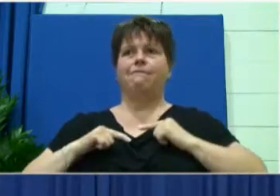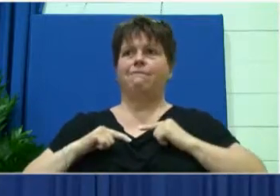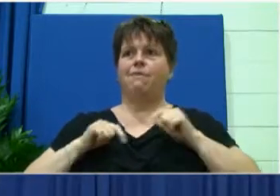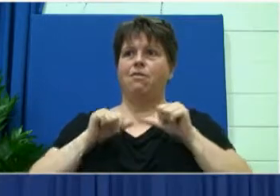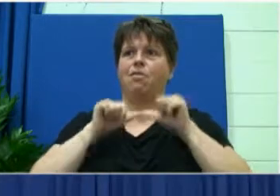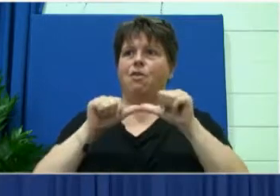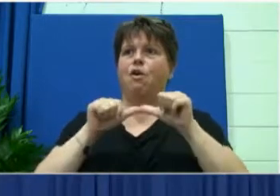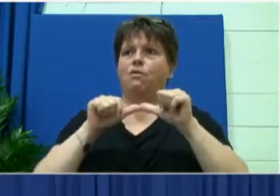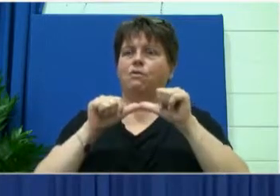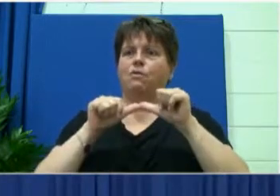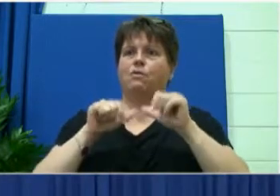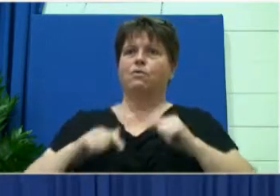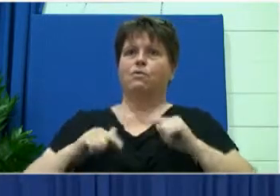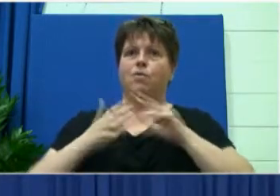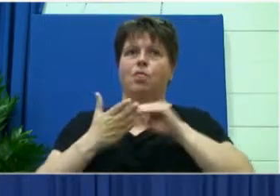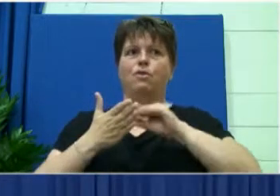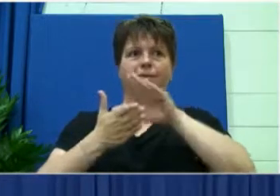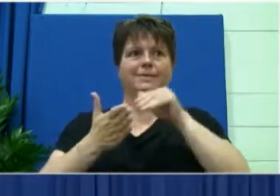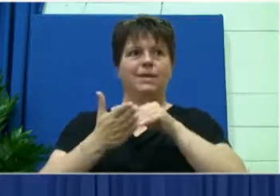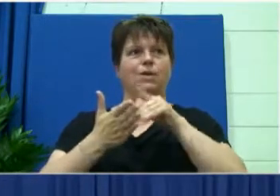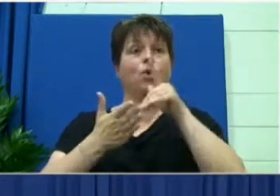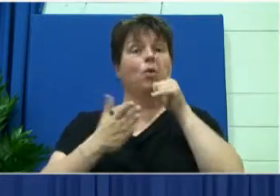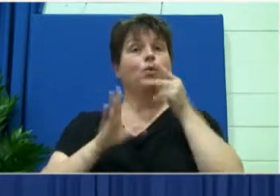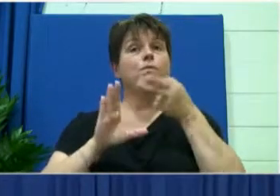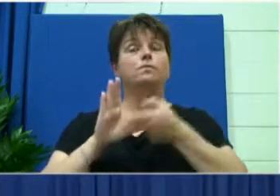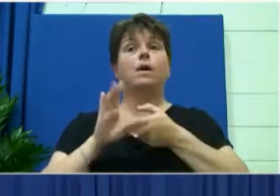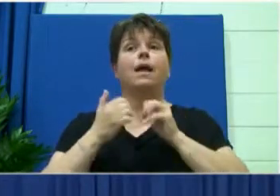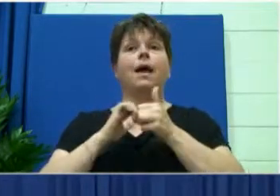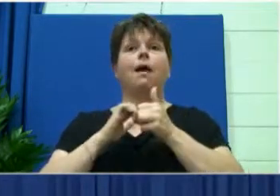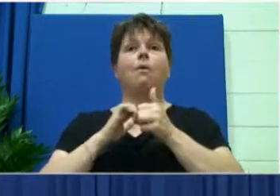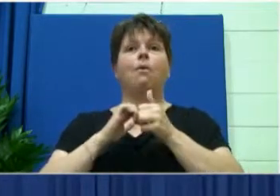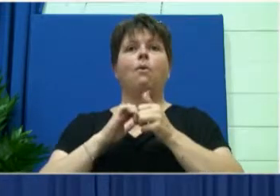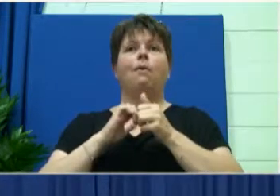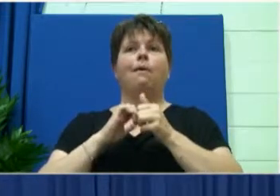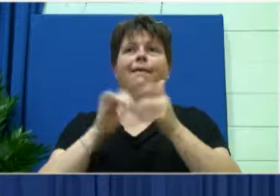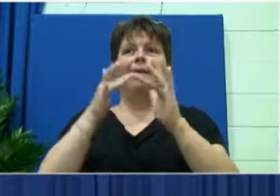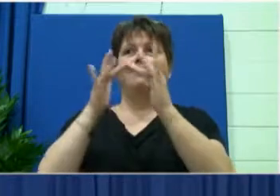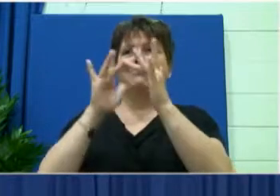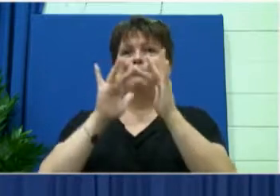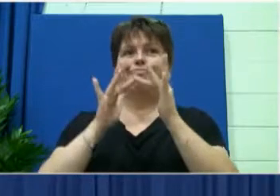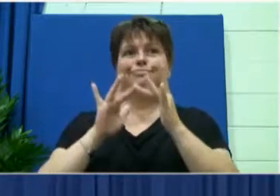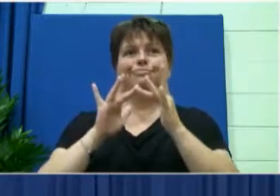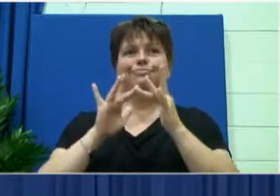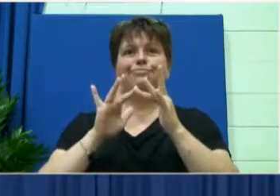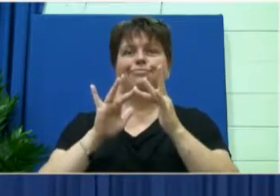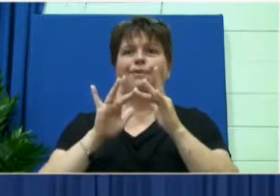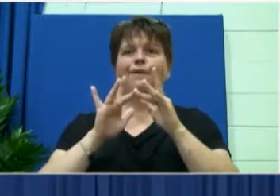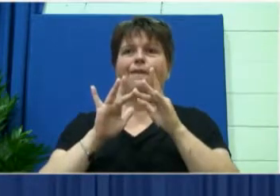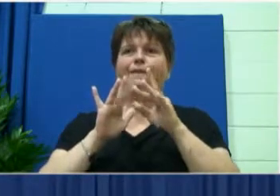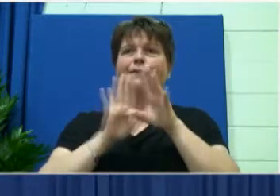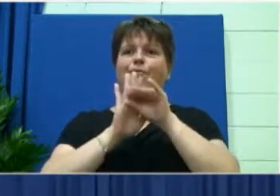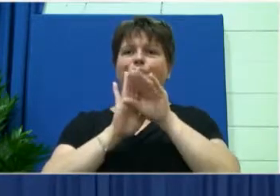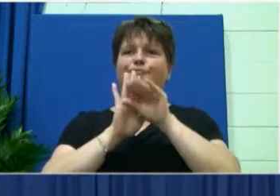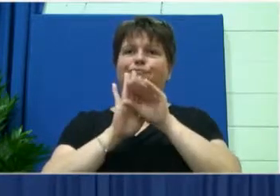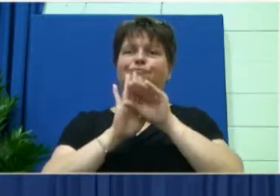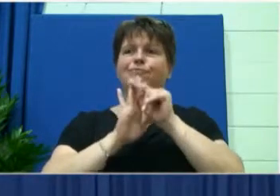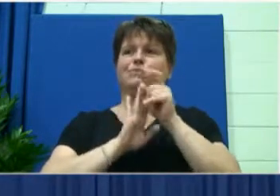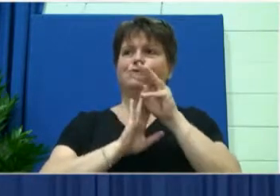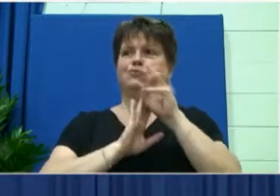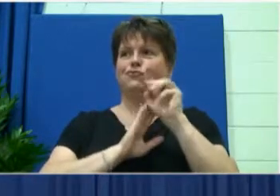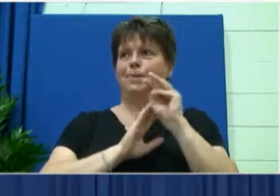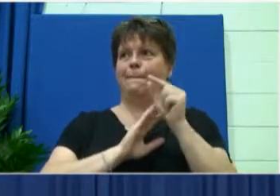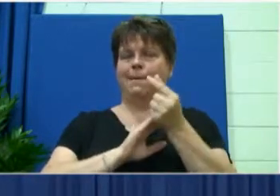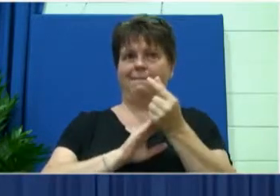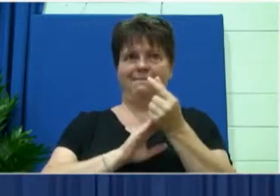Center, and those who have joined us on the World Wide Web through video streaming of this evening's